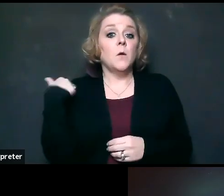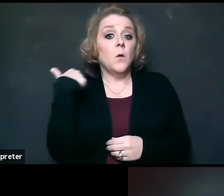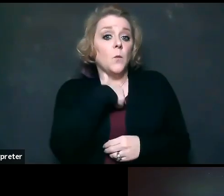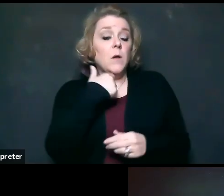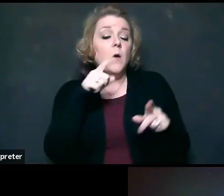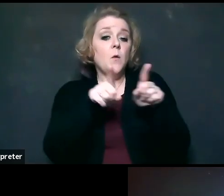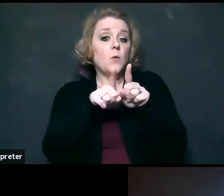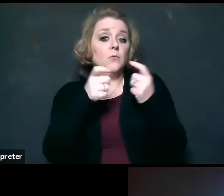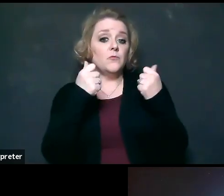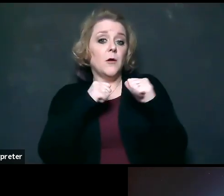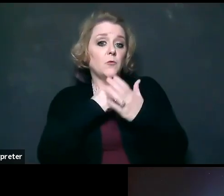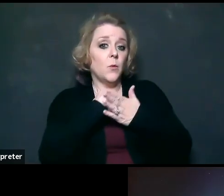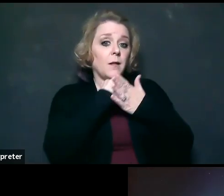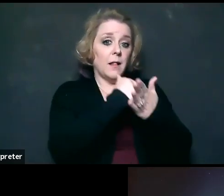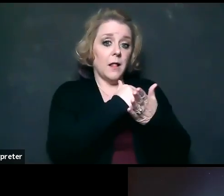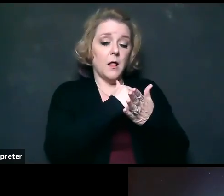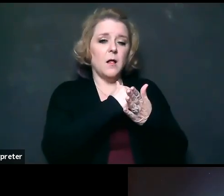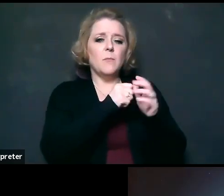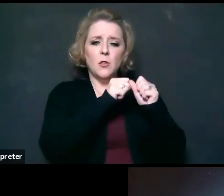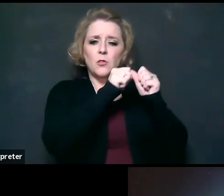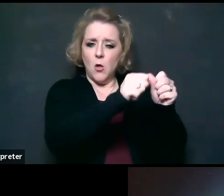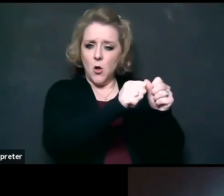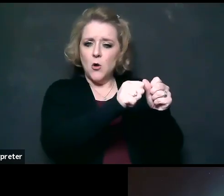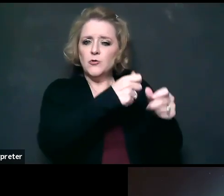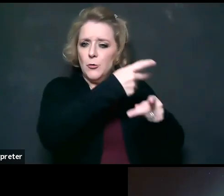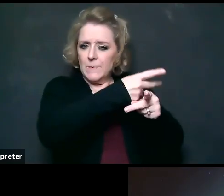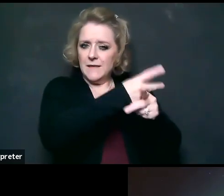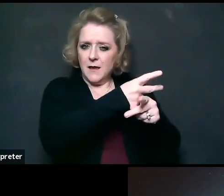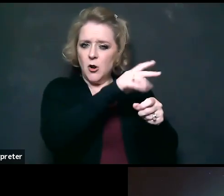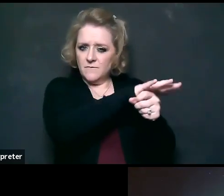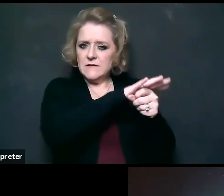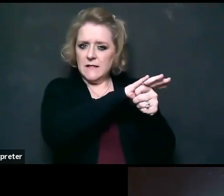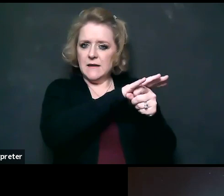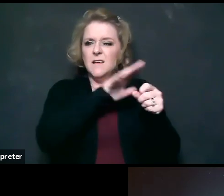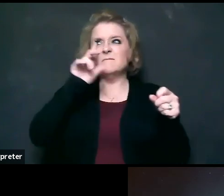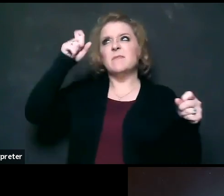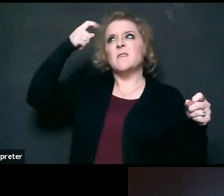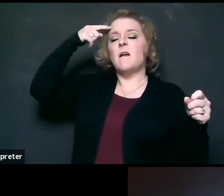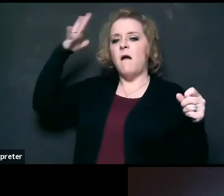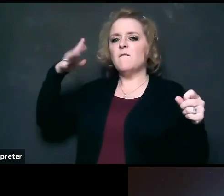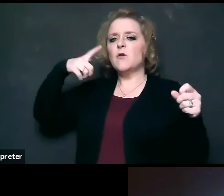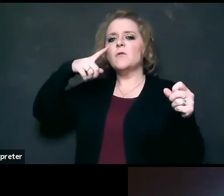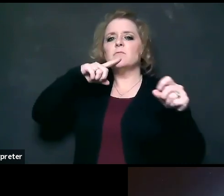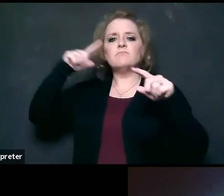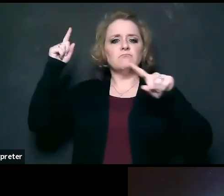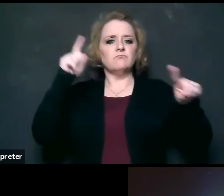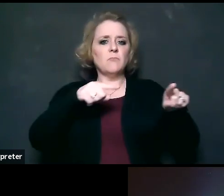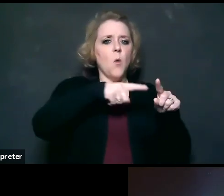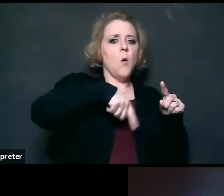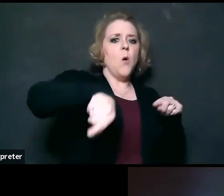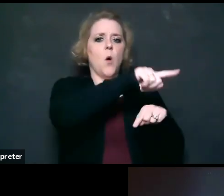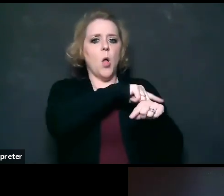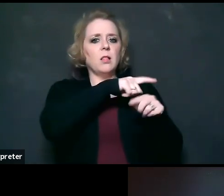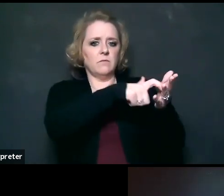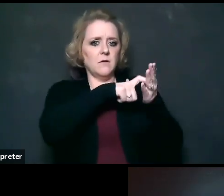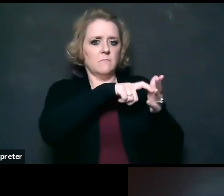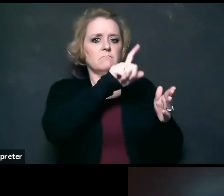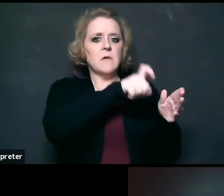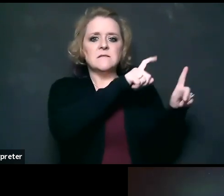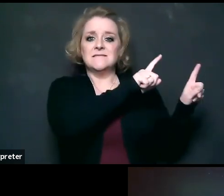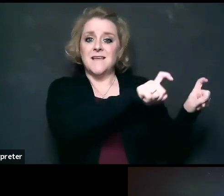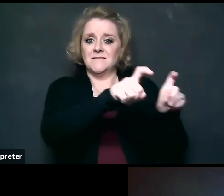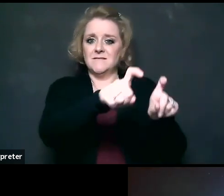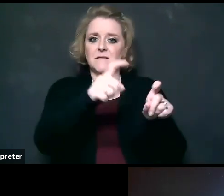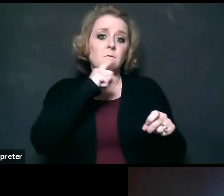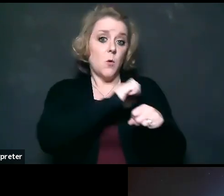care facilities to complete the governor's mandate to test all nursing home residents and employees for COVID-19.